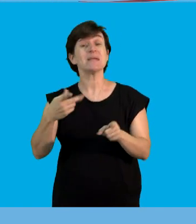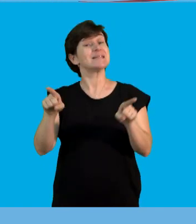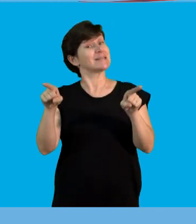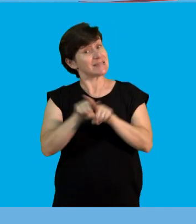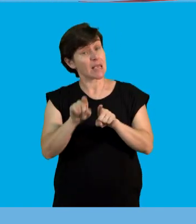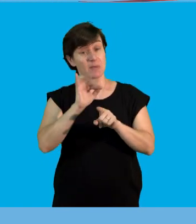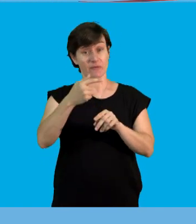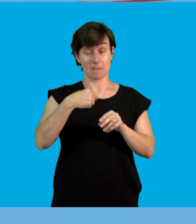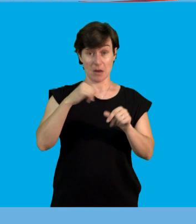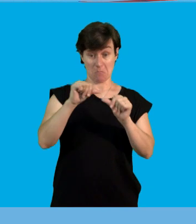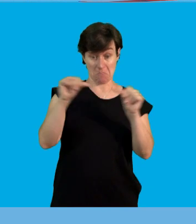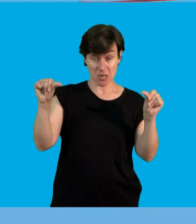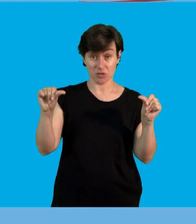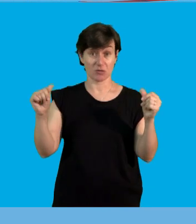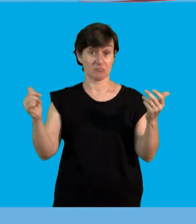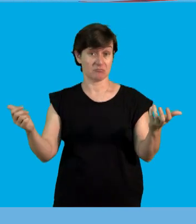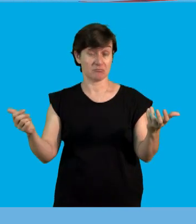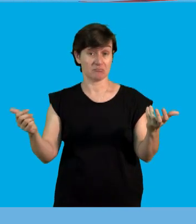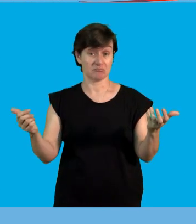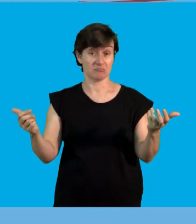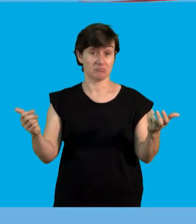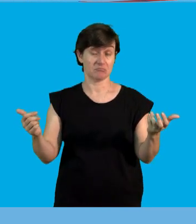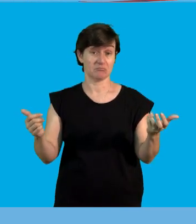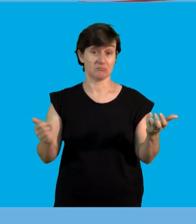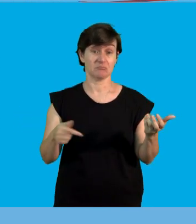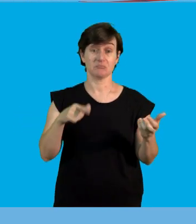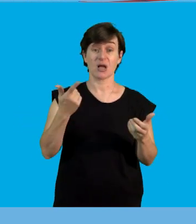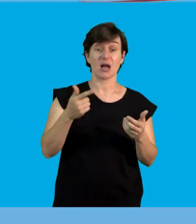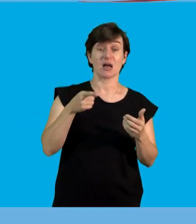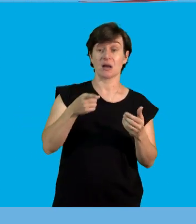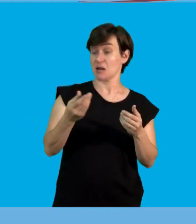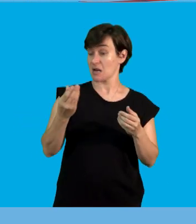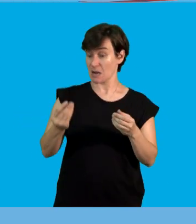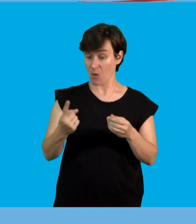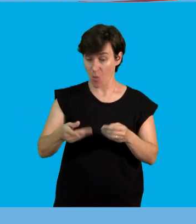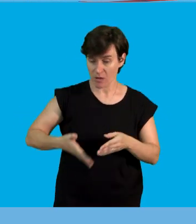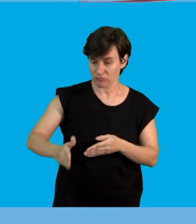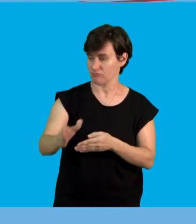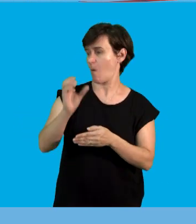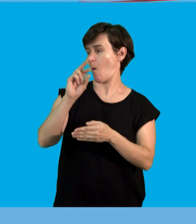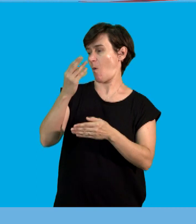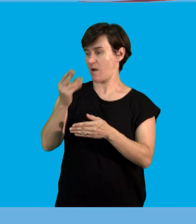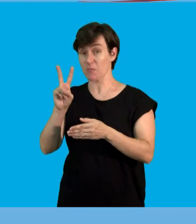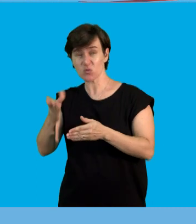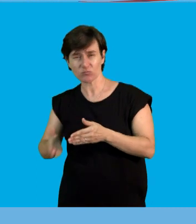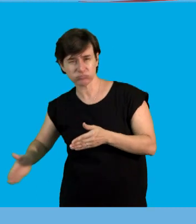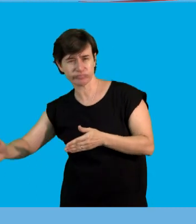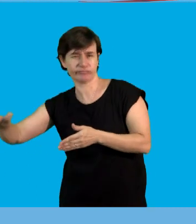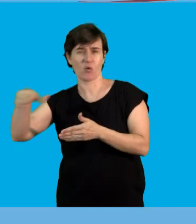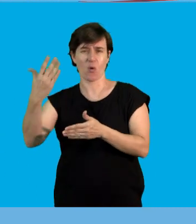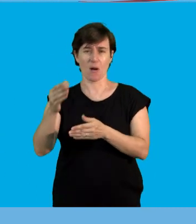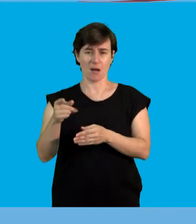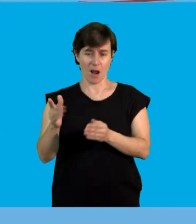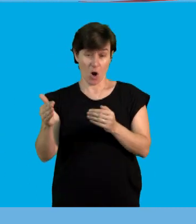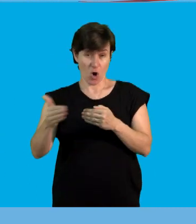as if we were going to measure the same potential difference on or across this particular resistor